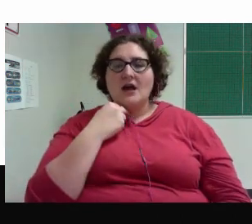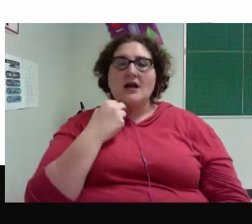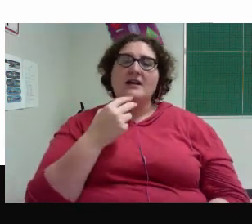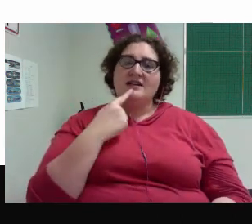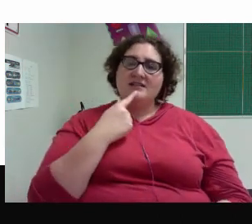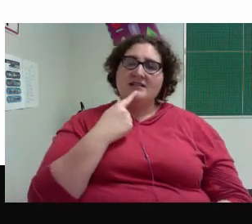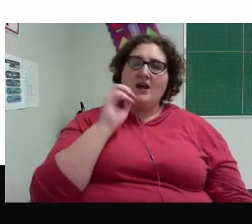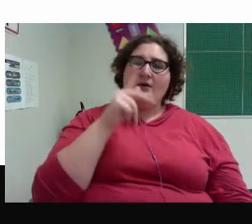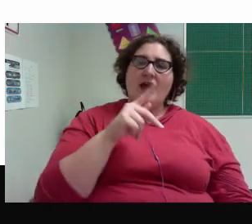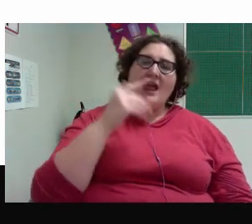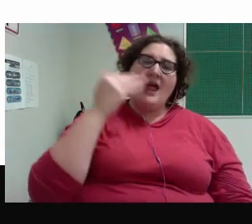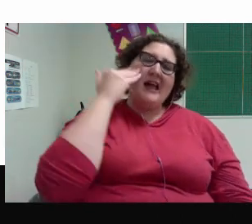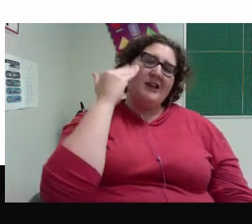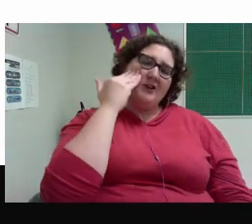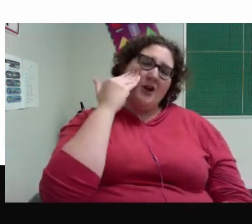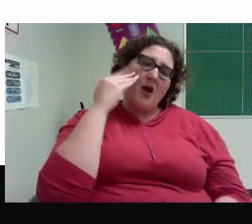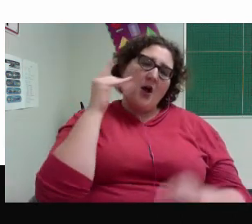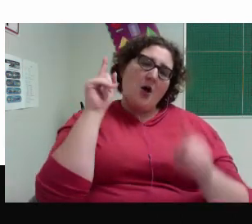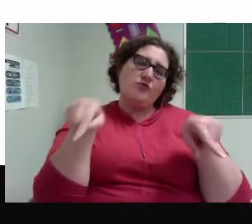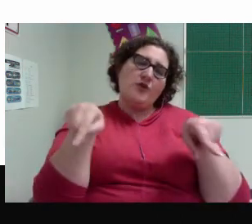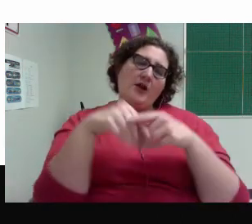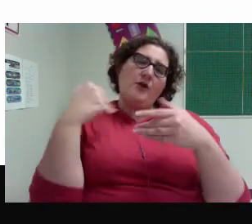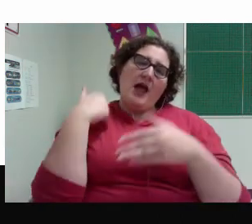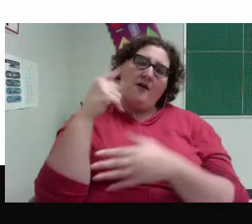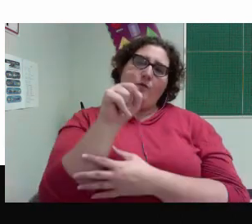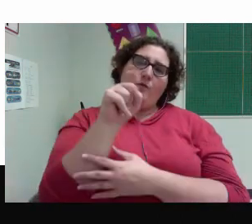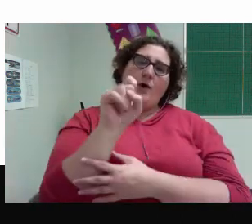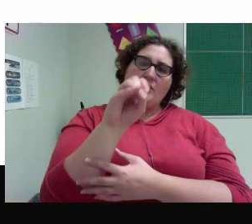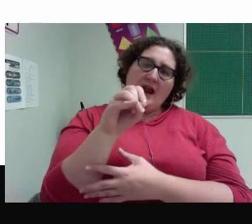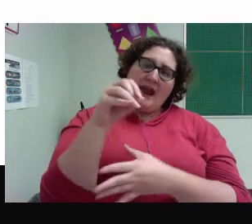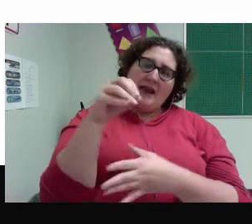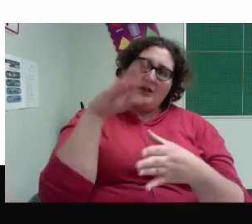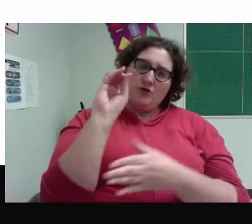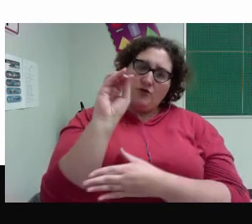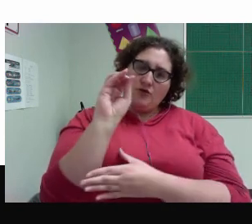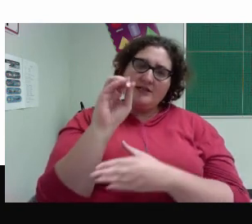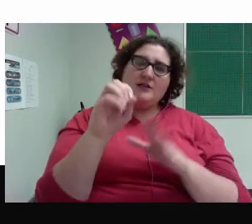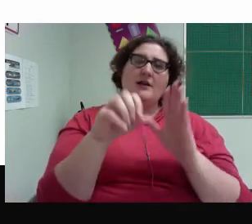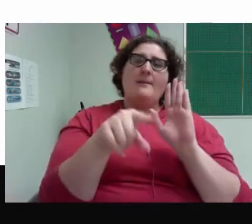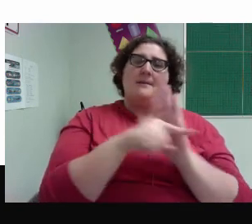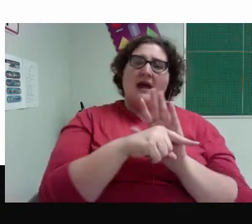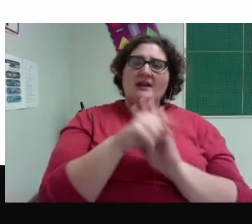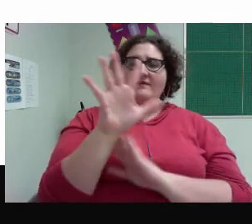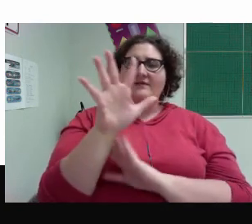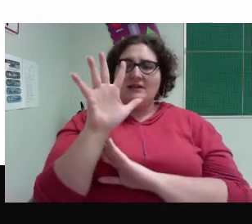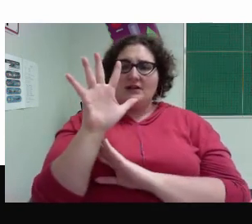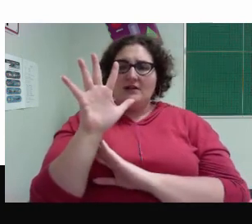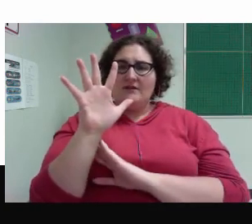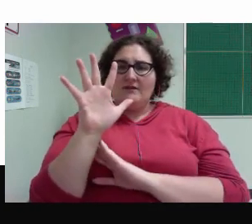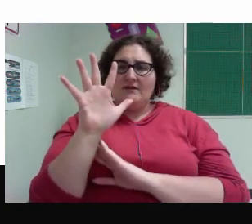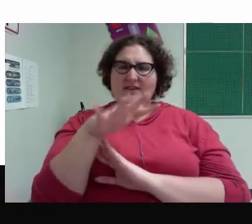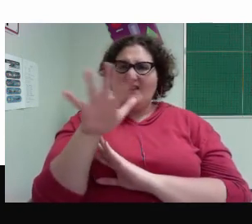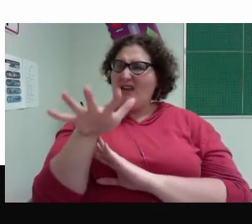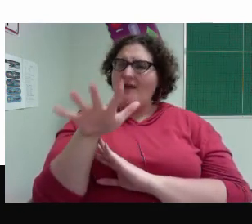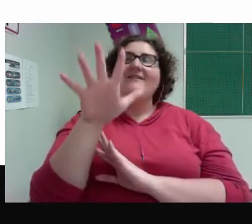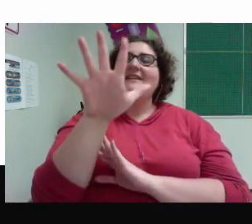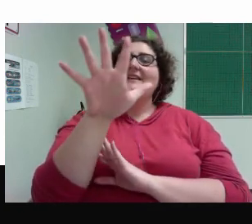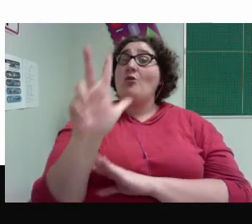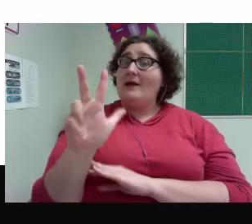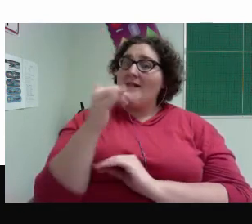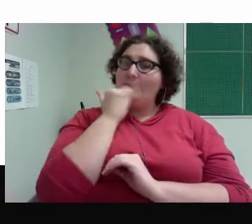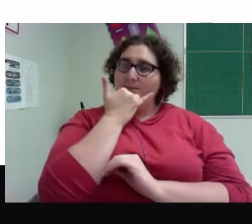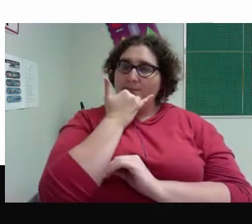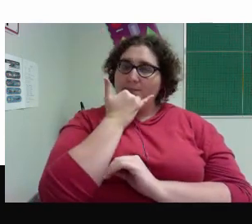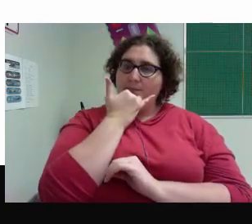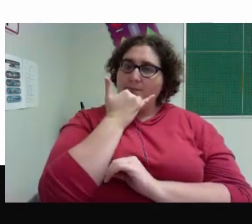to say, okay, I know that a triangle has 180 degrees in it, so you're going to take 180 minus 53,